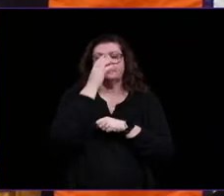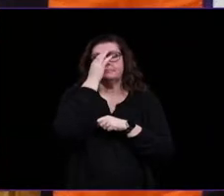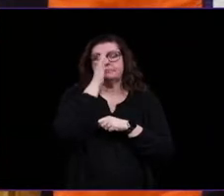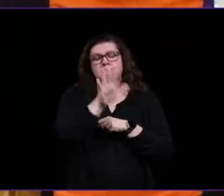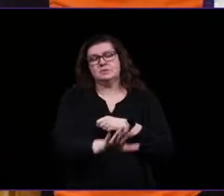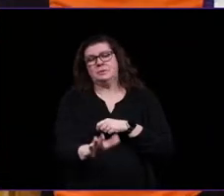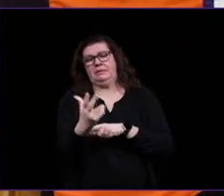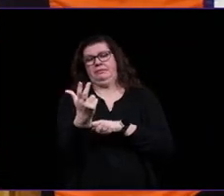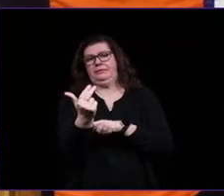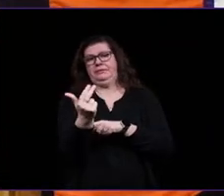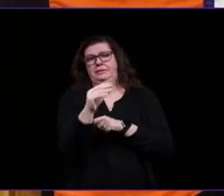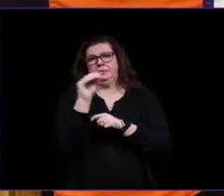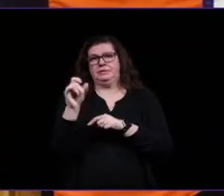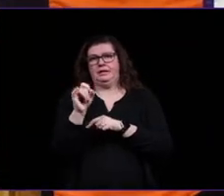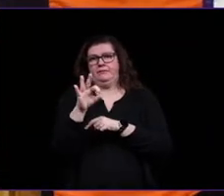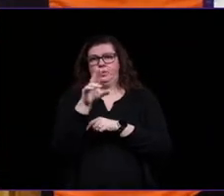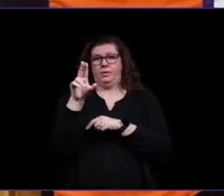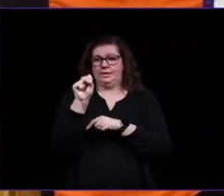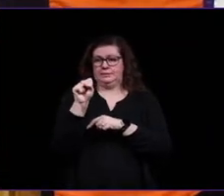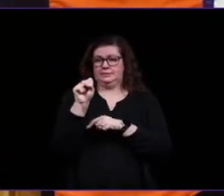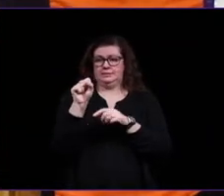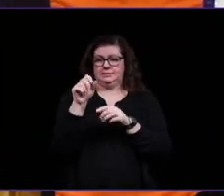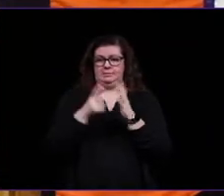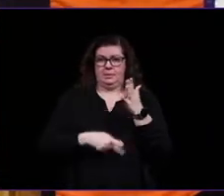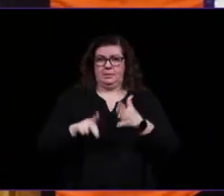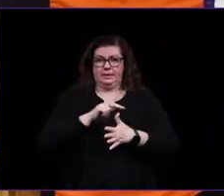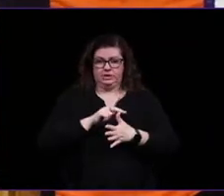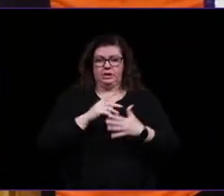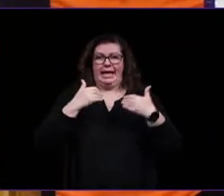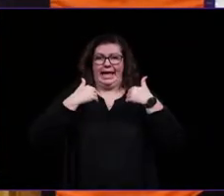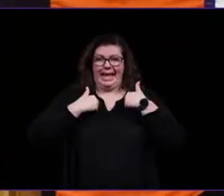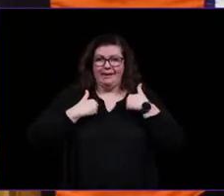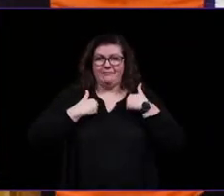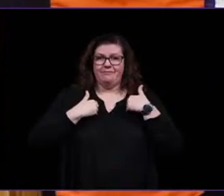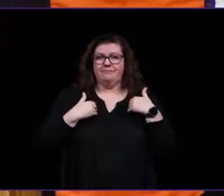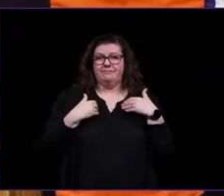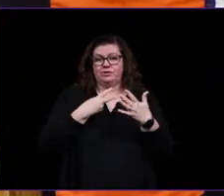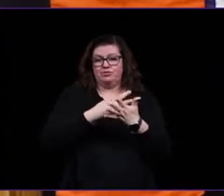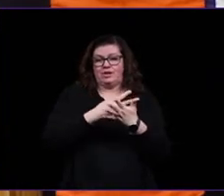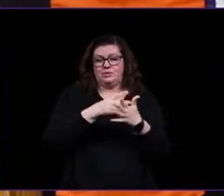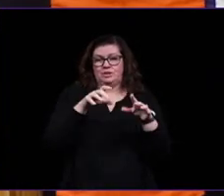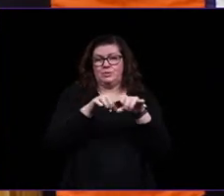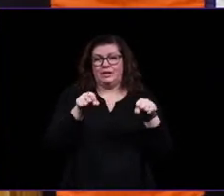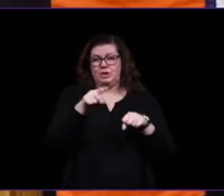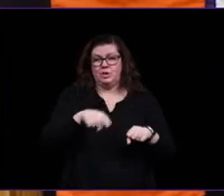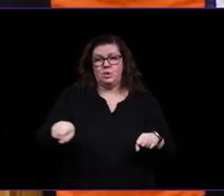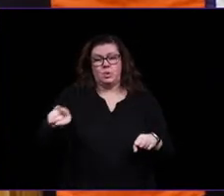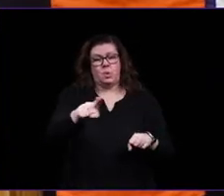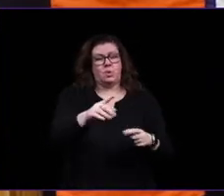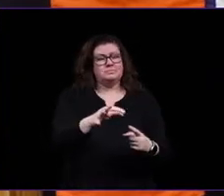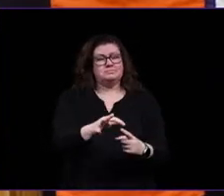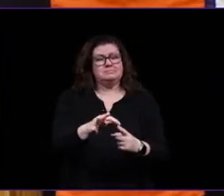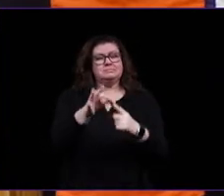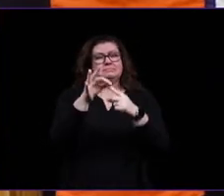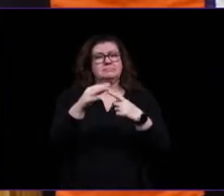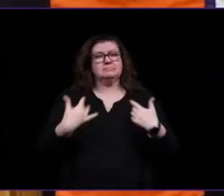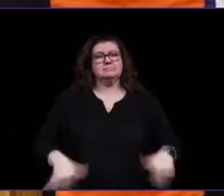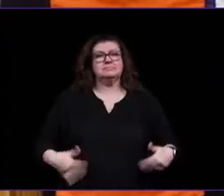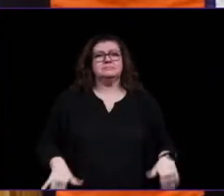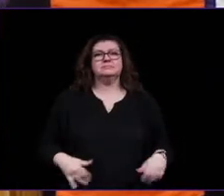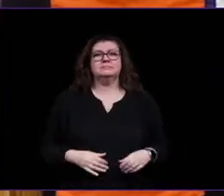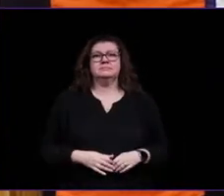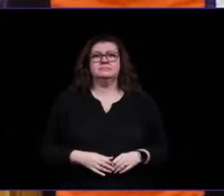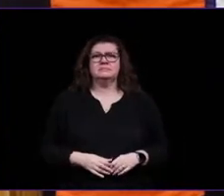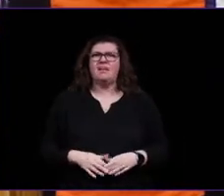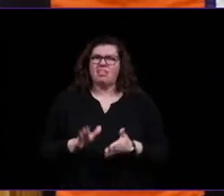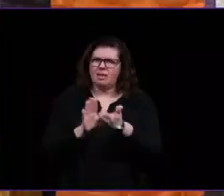of the United States population has earned a graduate degree, so you are in very rare territory. That was a clap